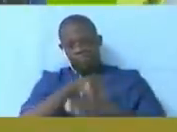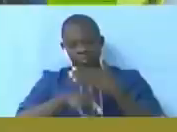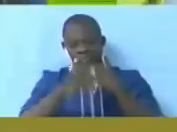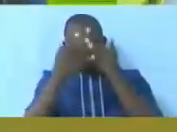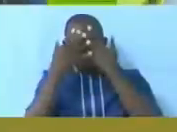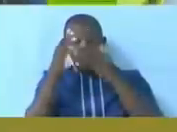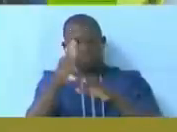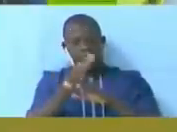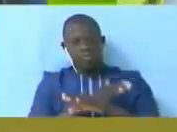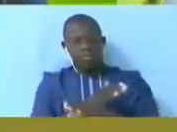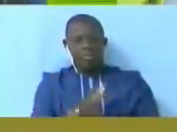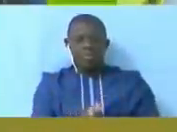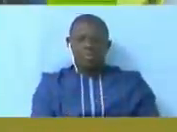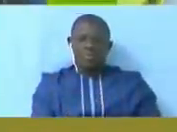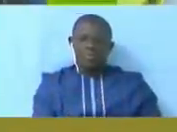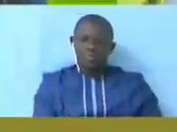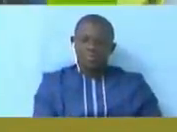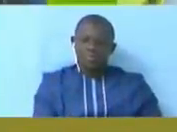they were giving different